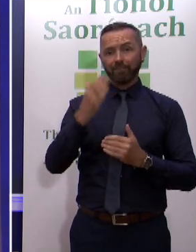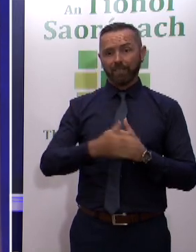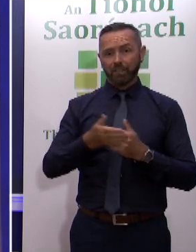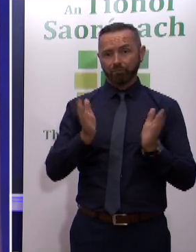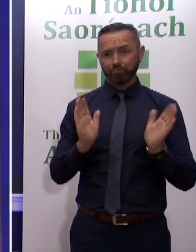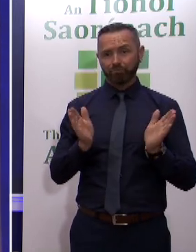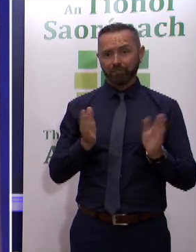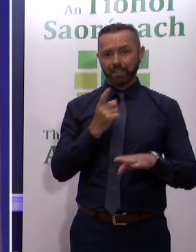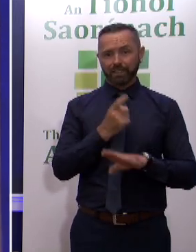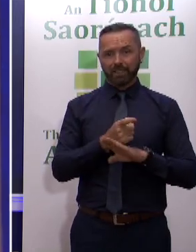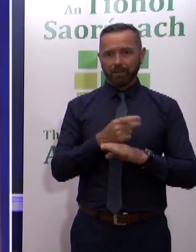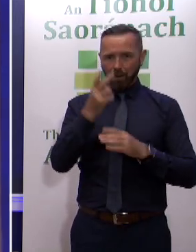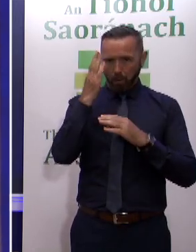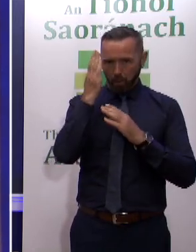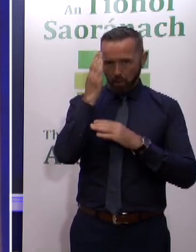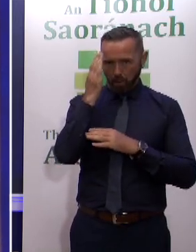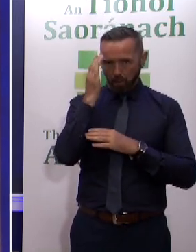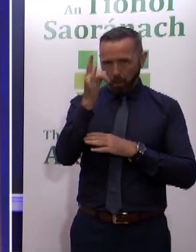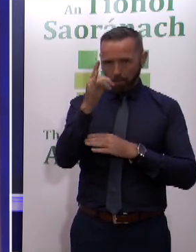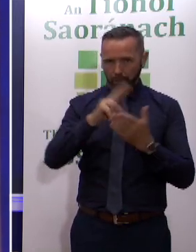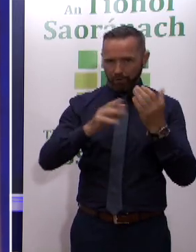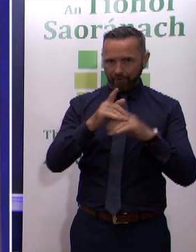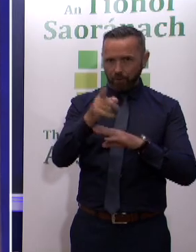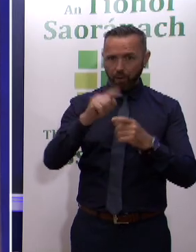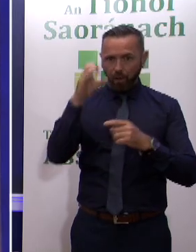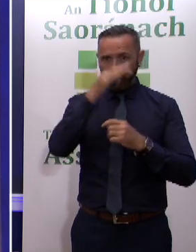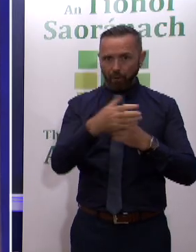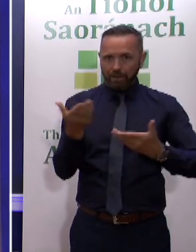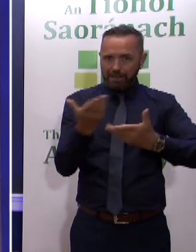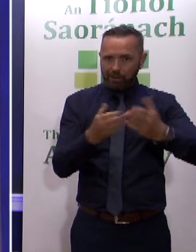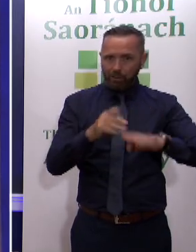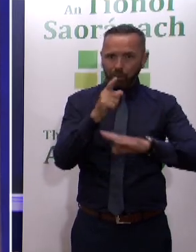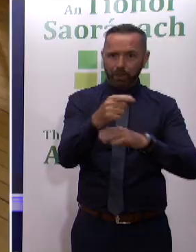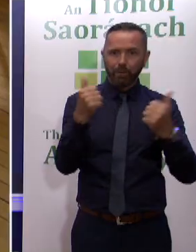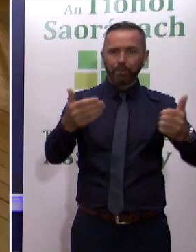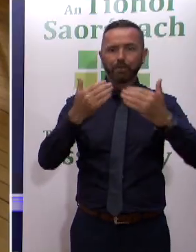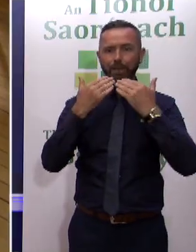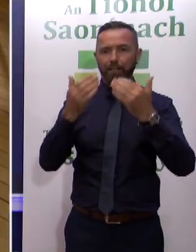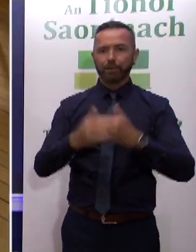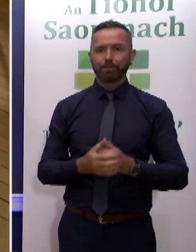hope that was useful for you, and I look forward to discussing more with you. Thank you.